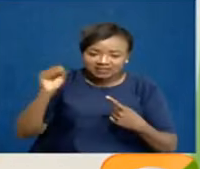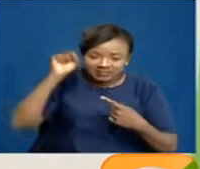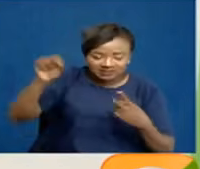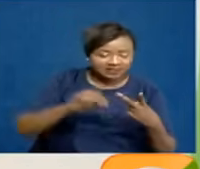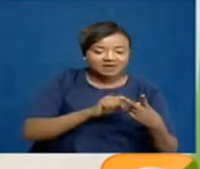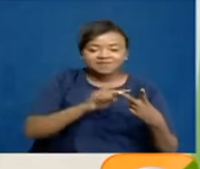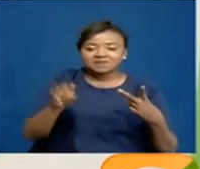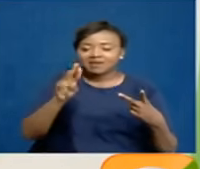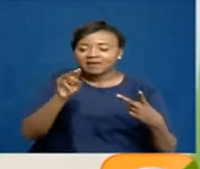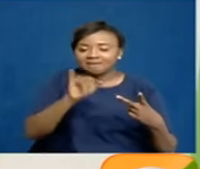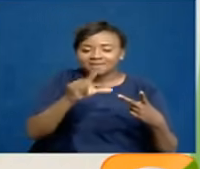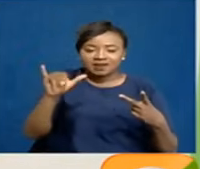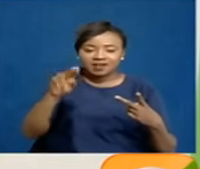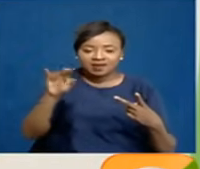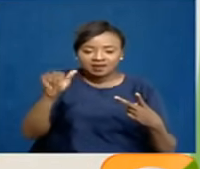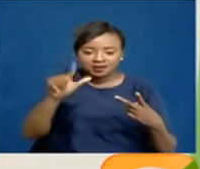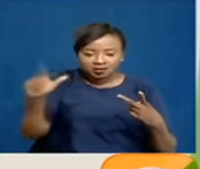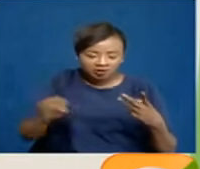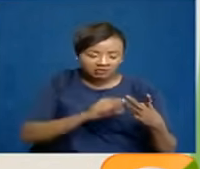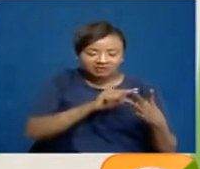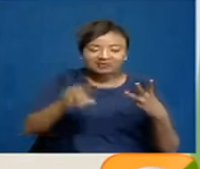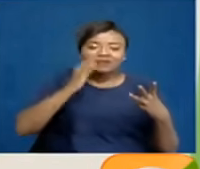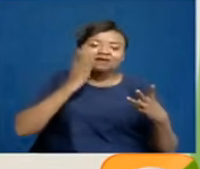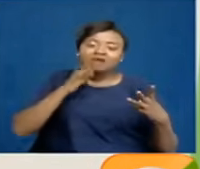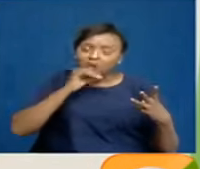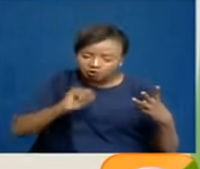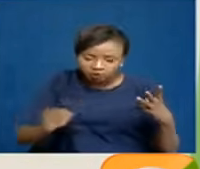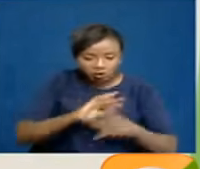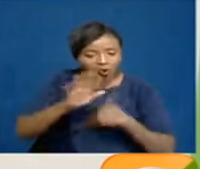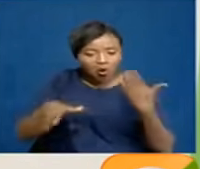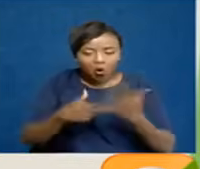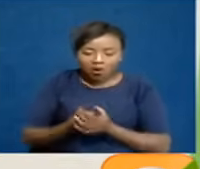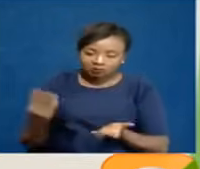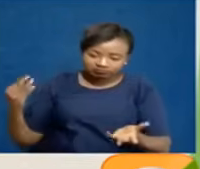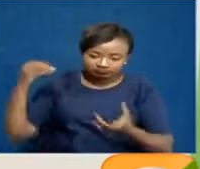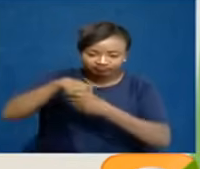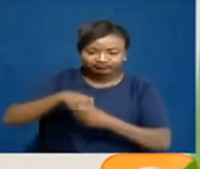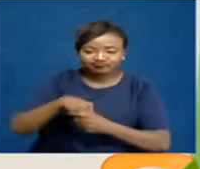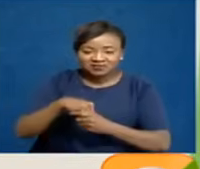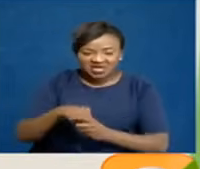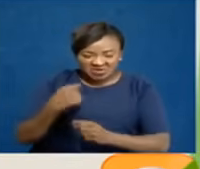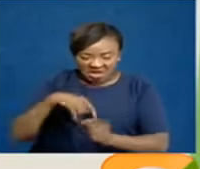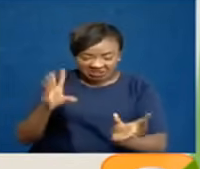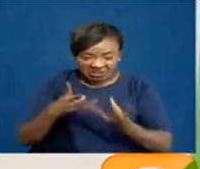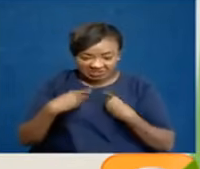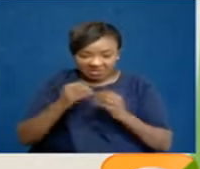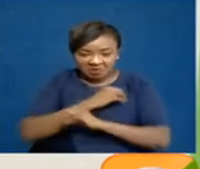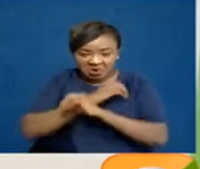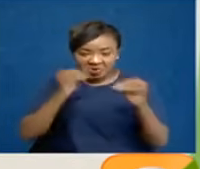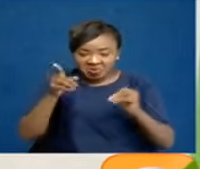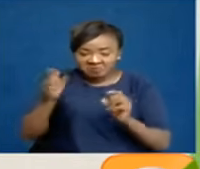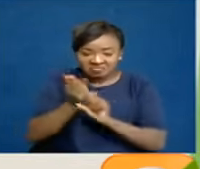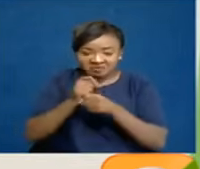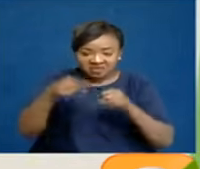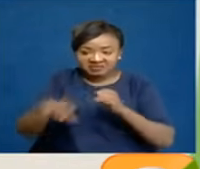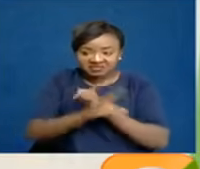Because we must save our motherland. We will not allow them to make this country a banana republic. Never. This